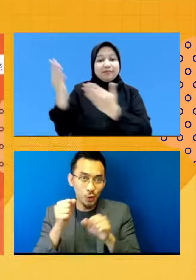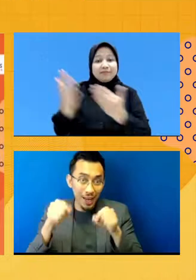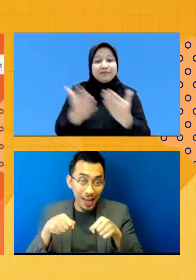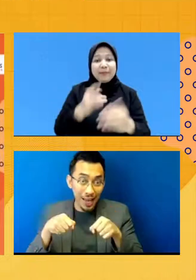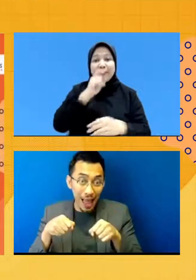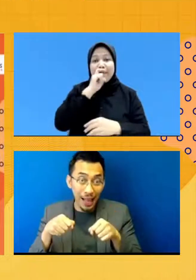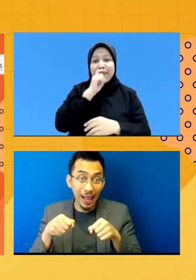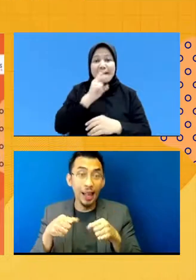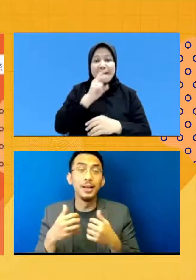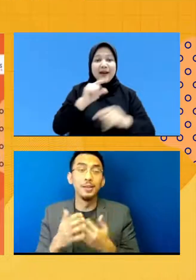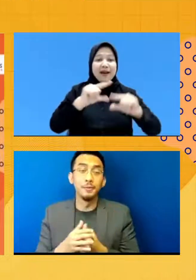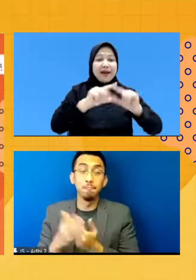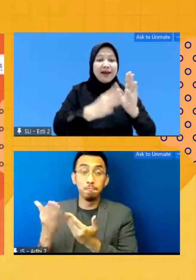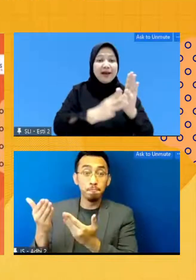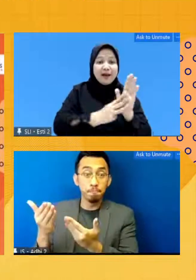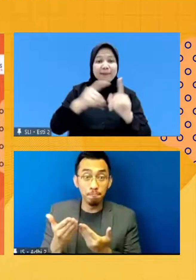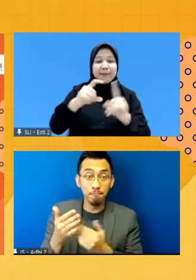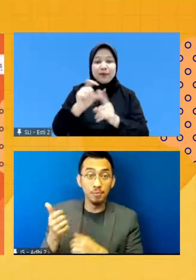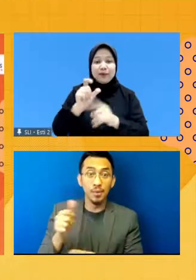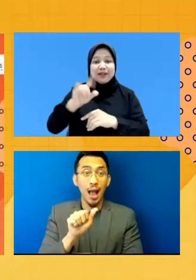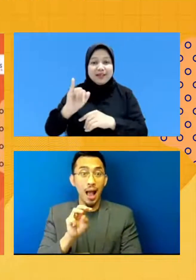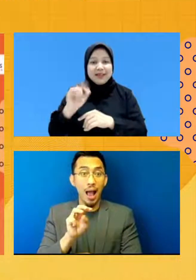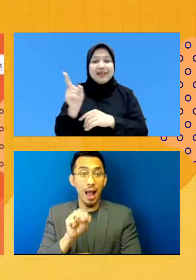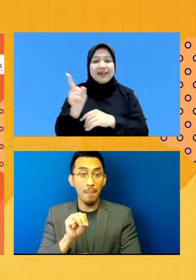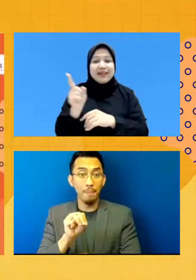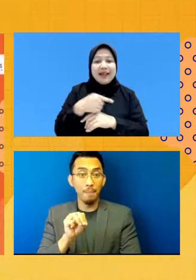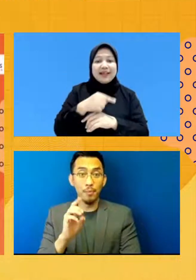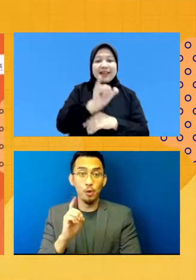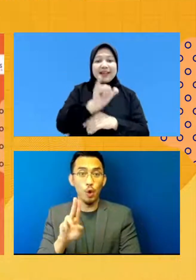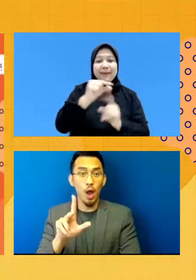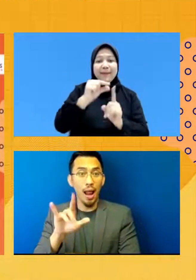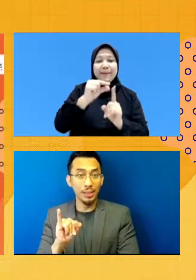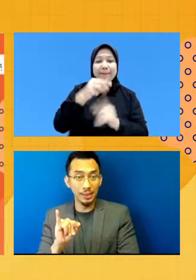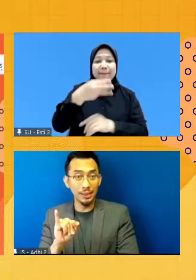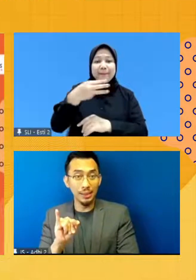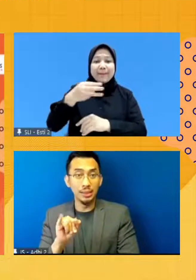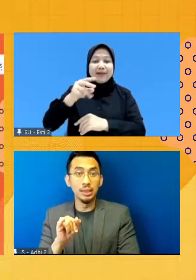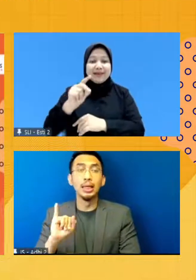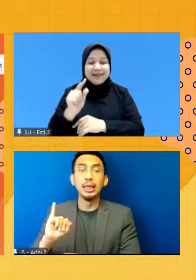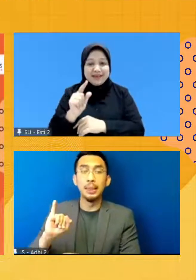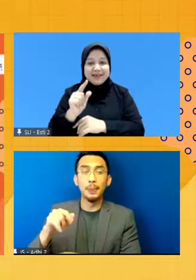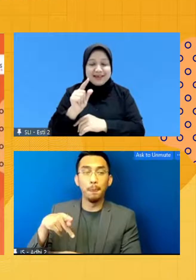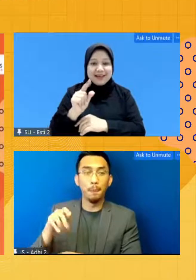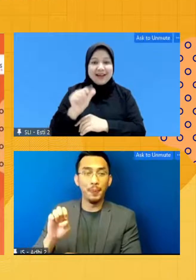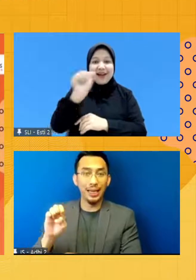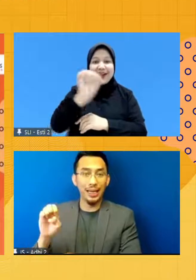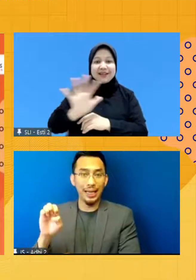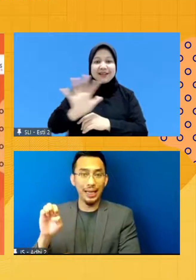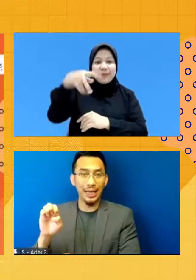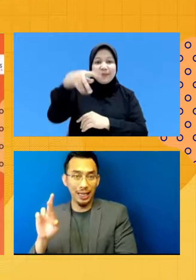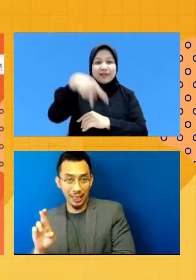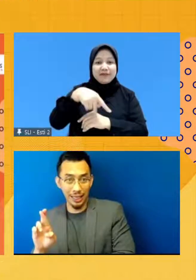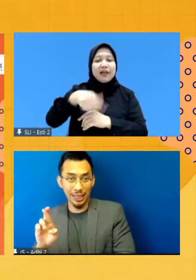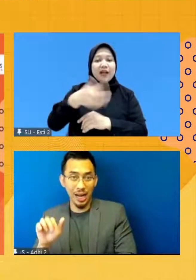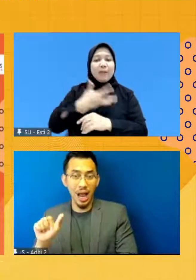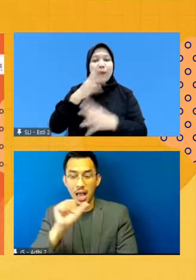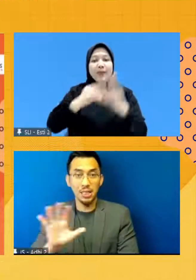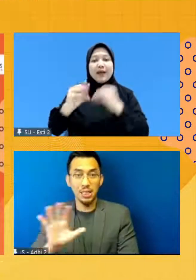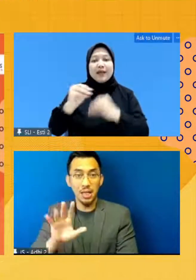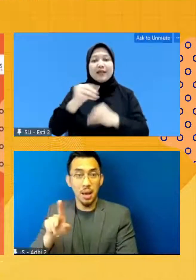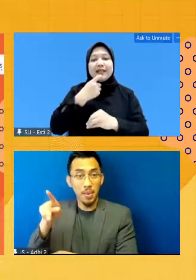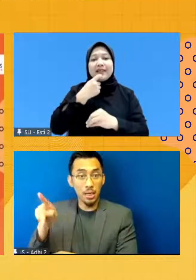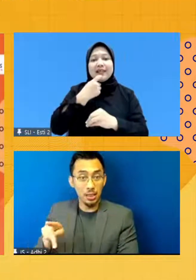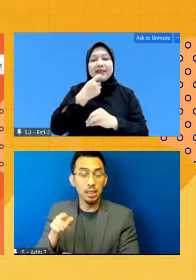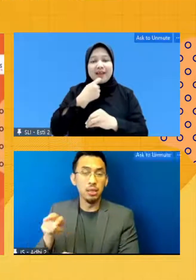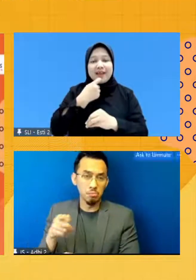Lanka and co-member of Whitefish Asia Pacific to discuss more about application of safeguarding digital rights and the